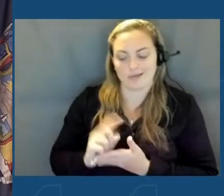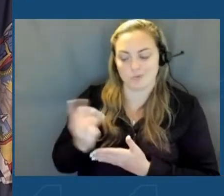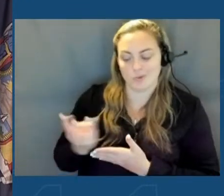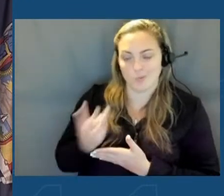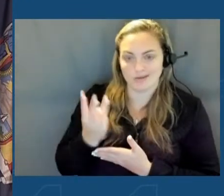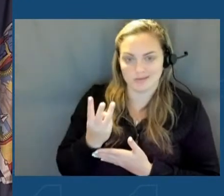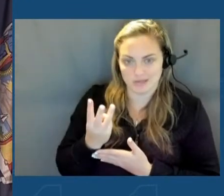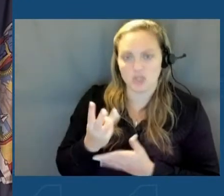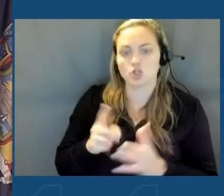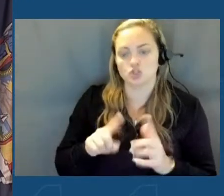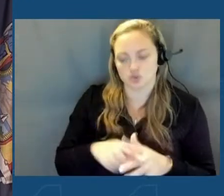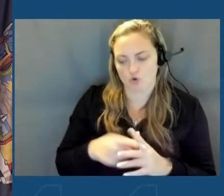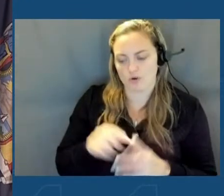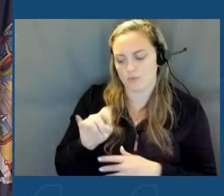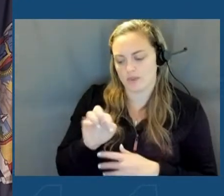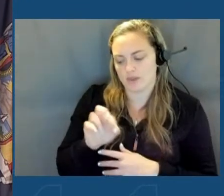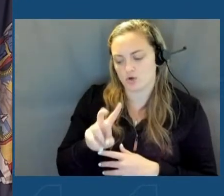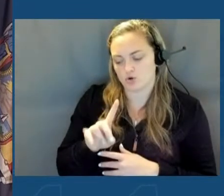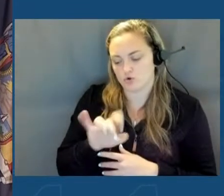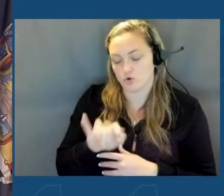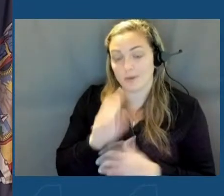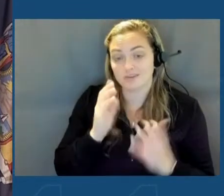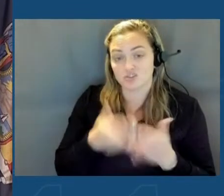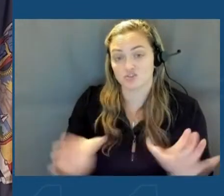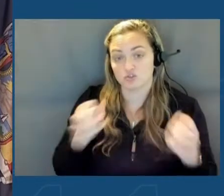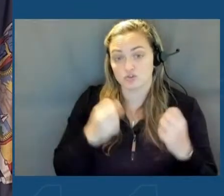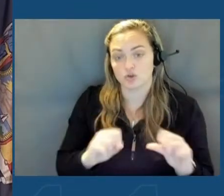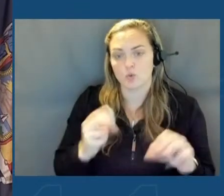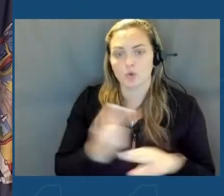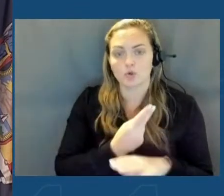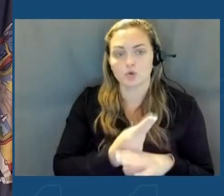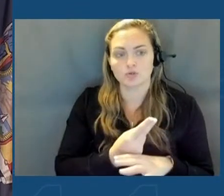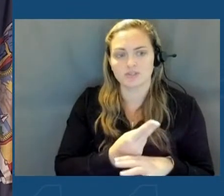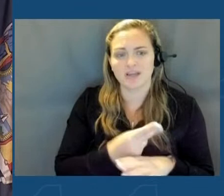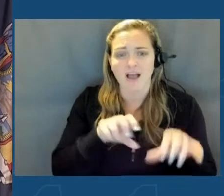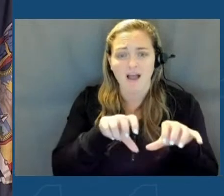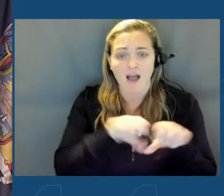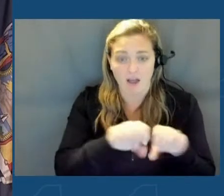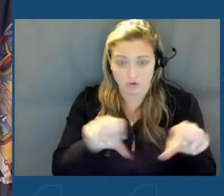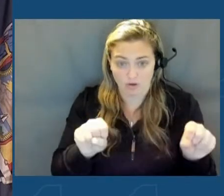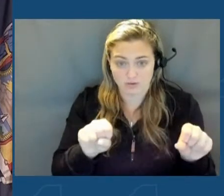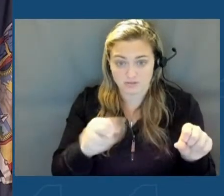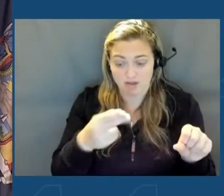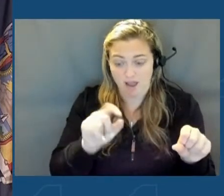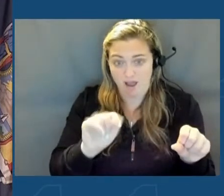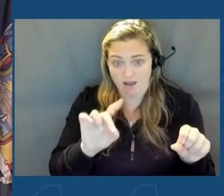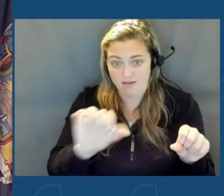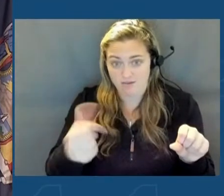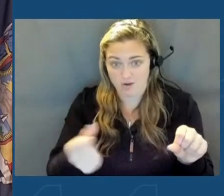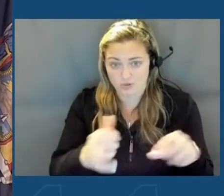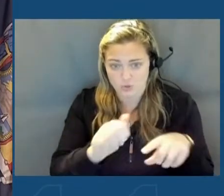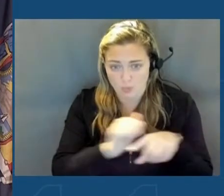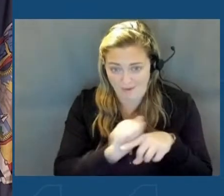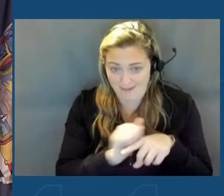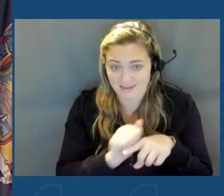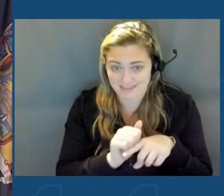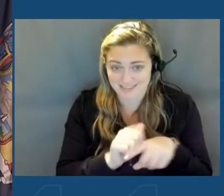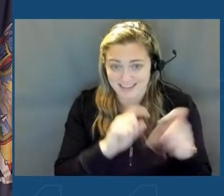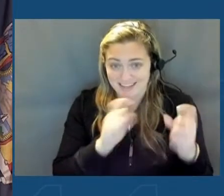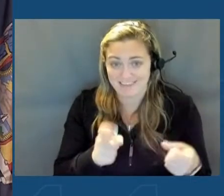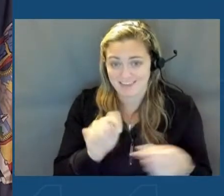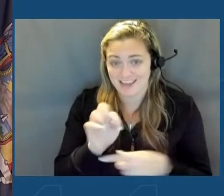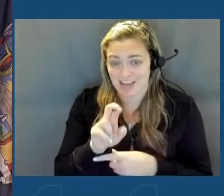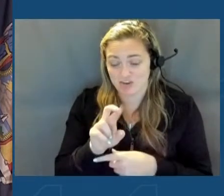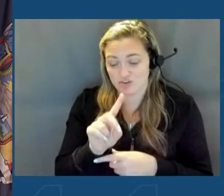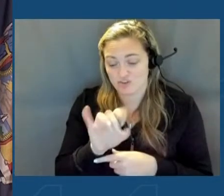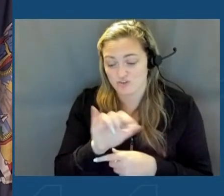administering intradermal as their overall strategy, was using hot dogs to practice giving intradermal